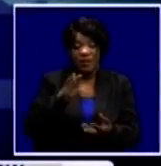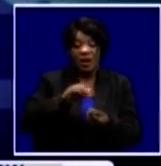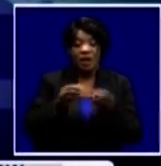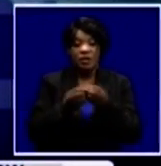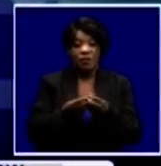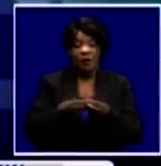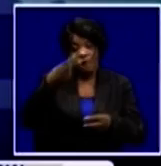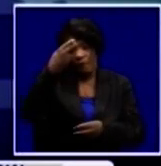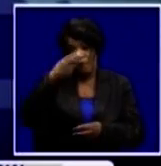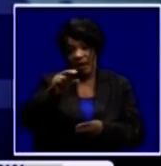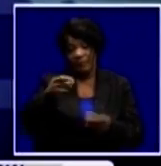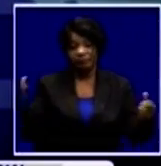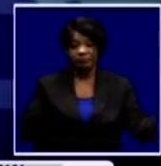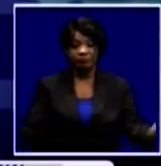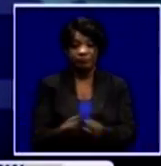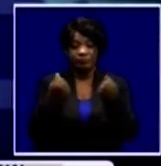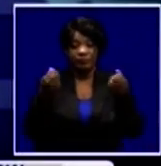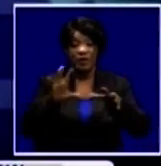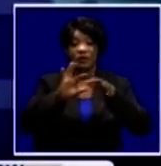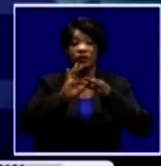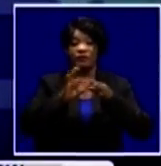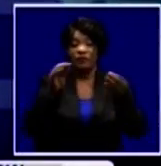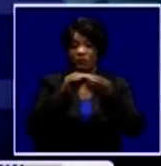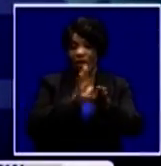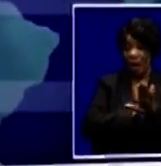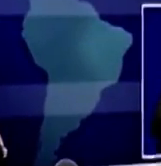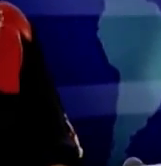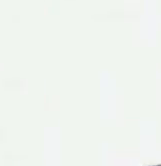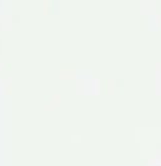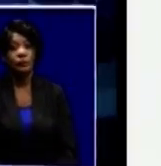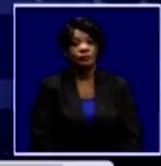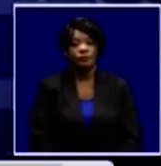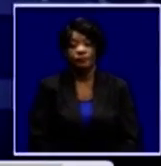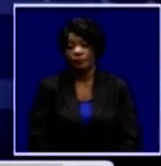of mine accidents. Join me for more after this.